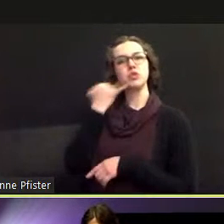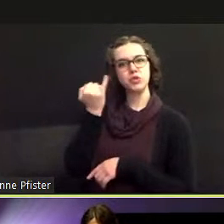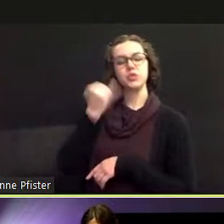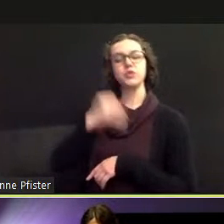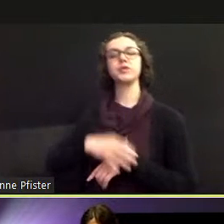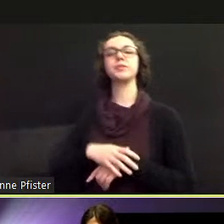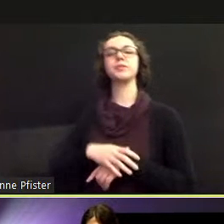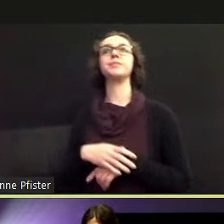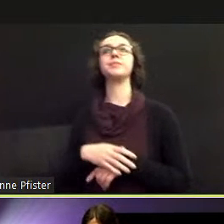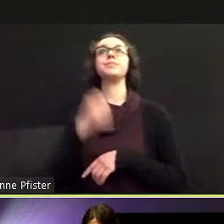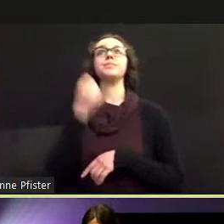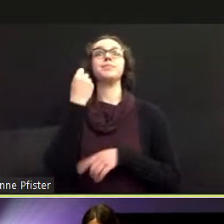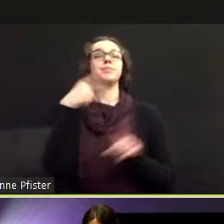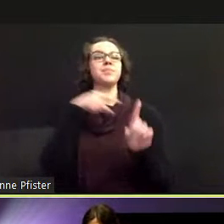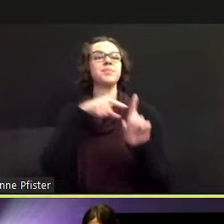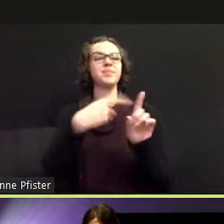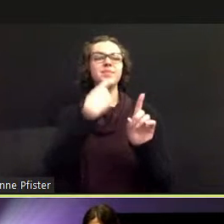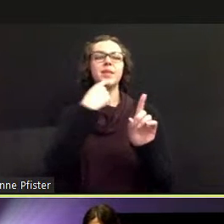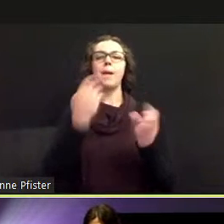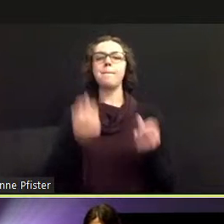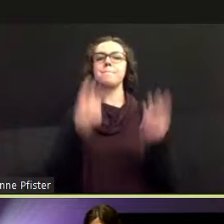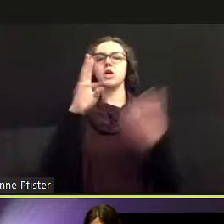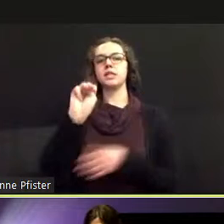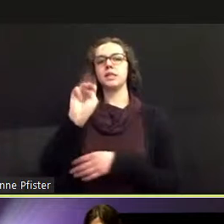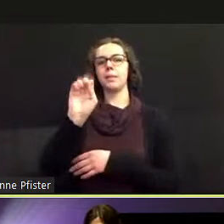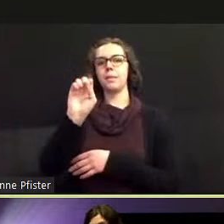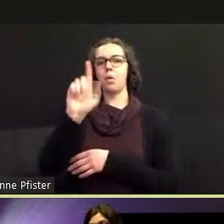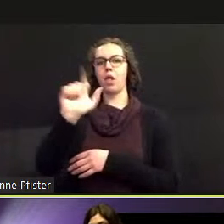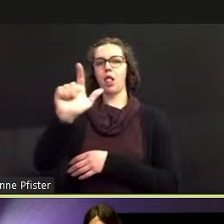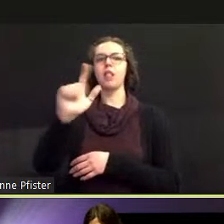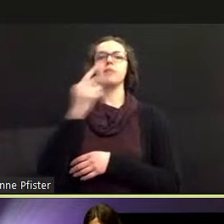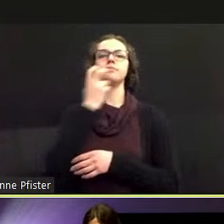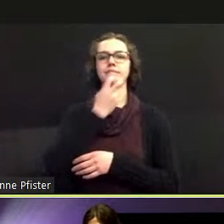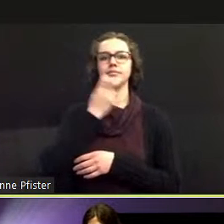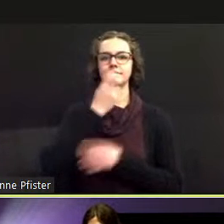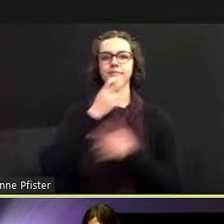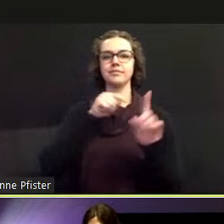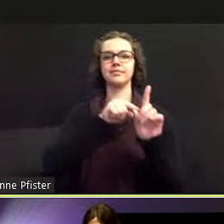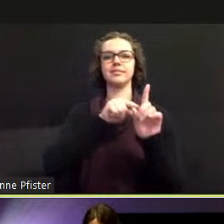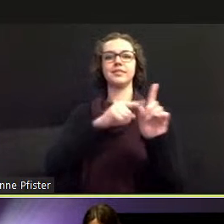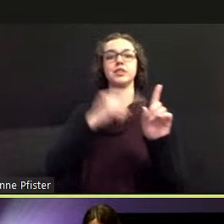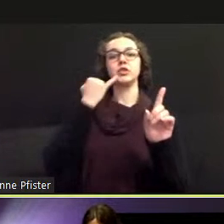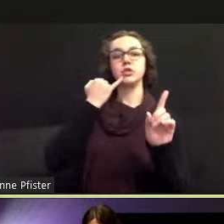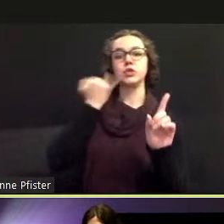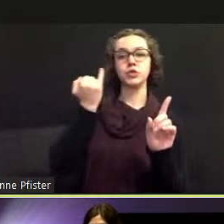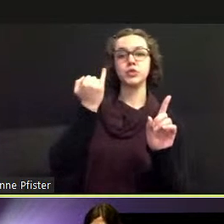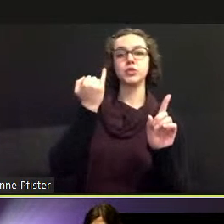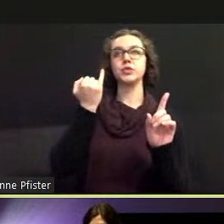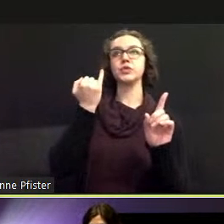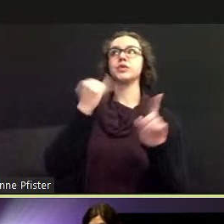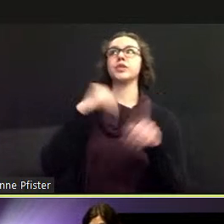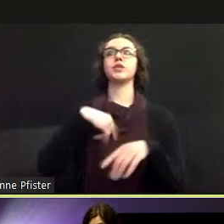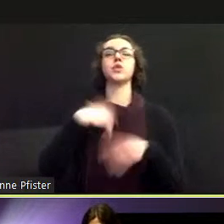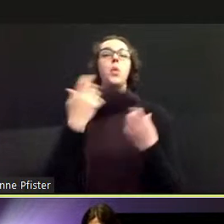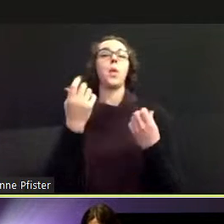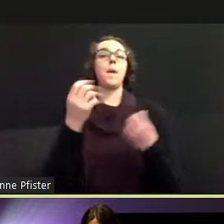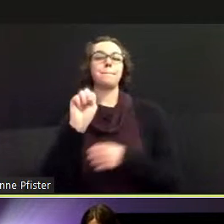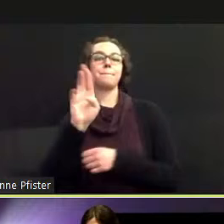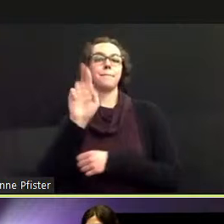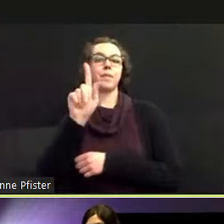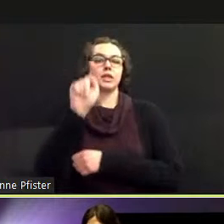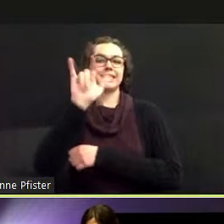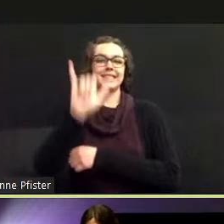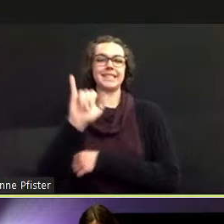provides a multimodal utterance, saying juice while simultaneously performing the Lingua ta Segnali Maltia, Maltese Sign Language or